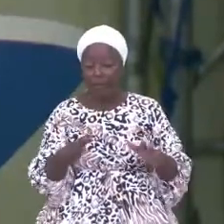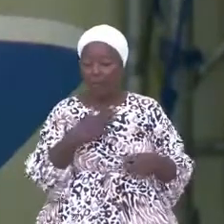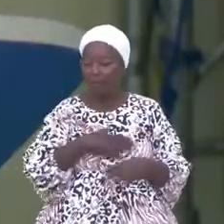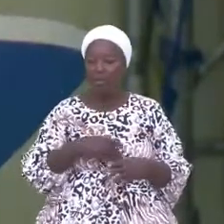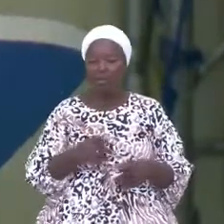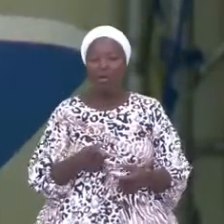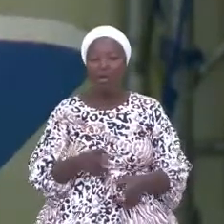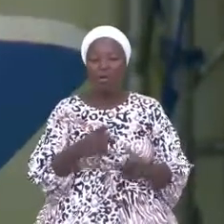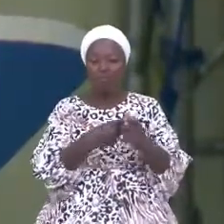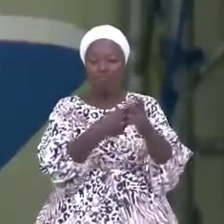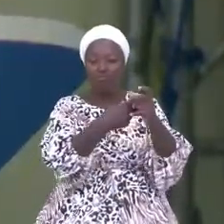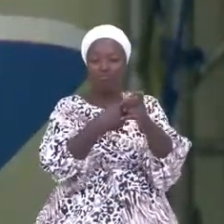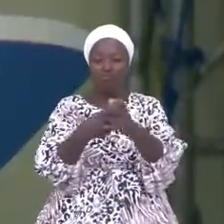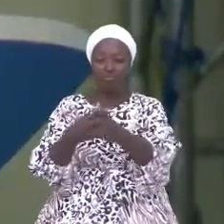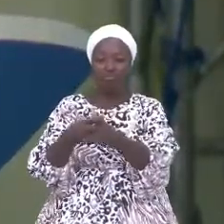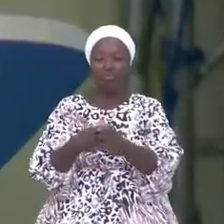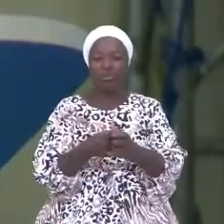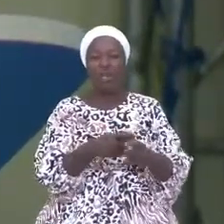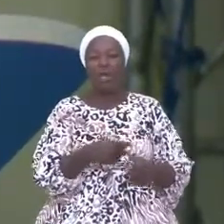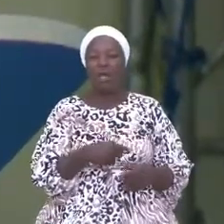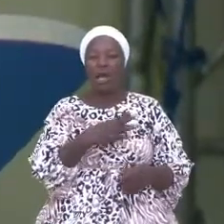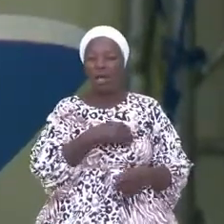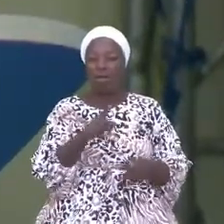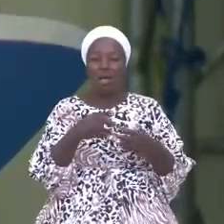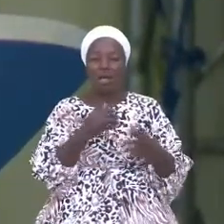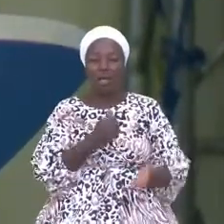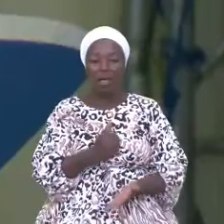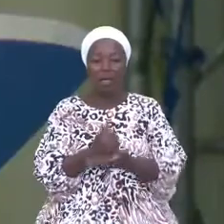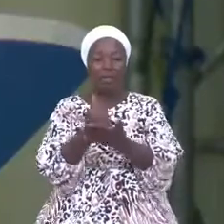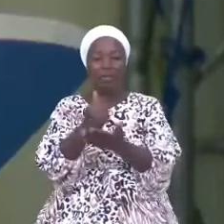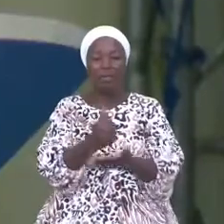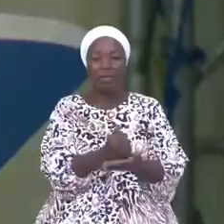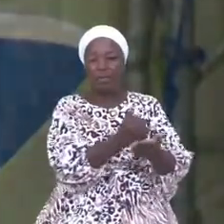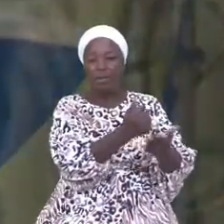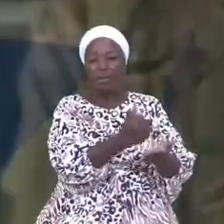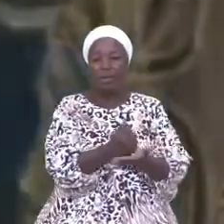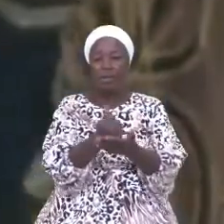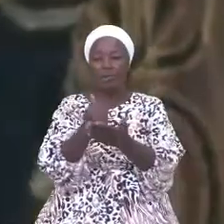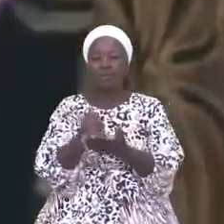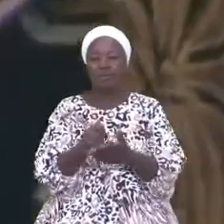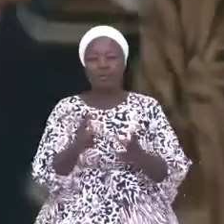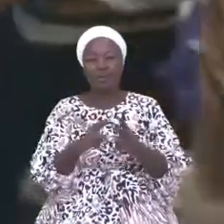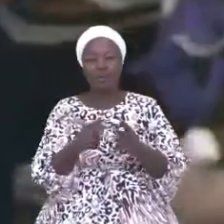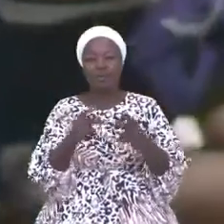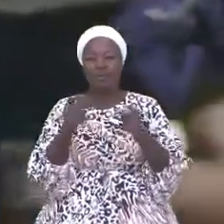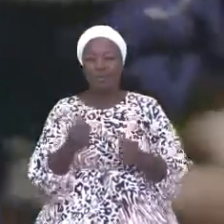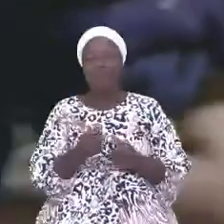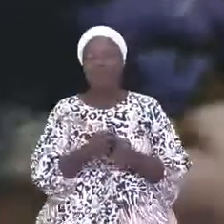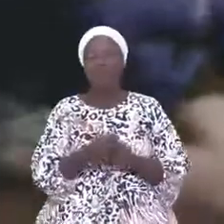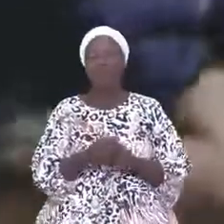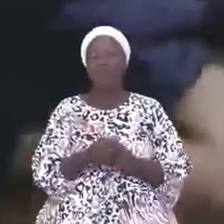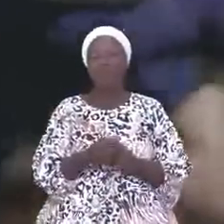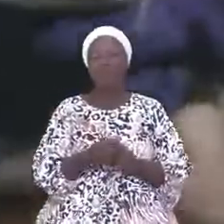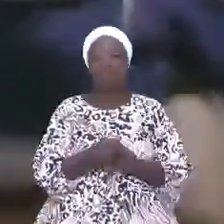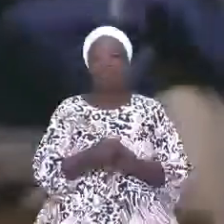move to my right hand side and attend to the brethren. Let's get their